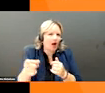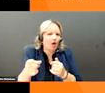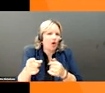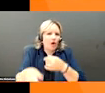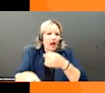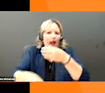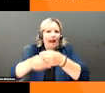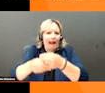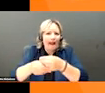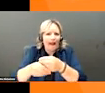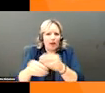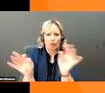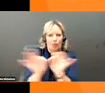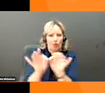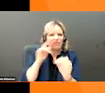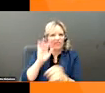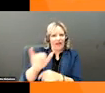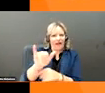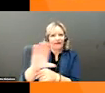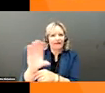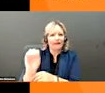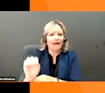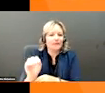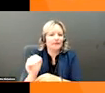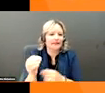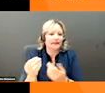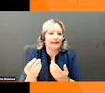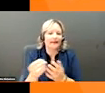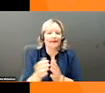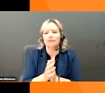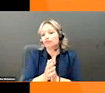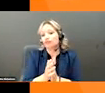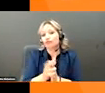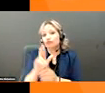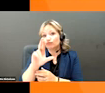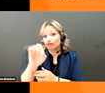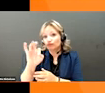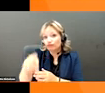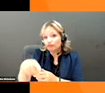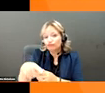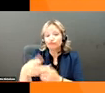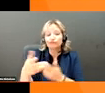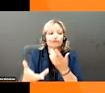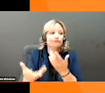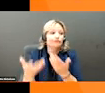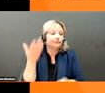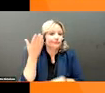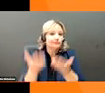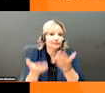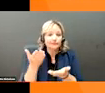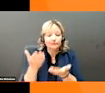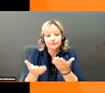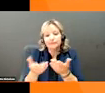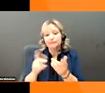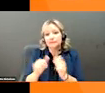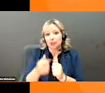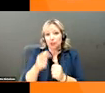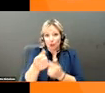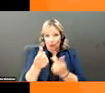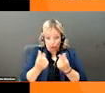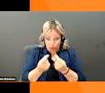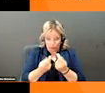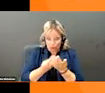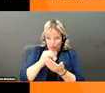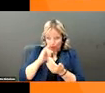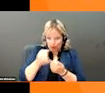of, funding? Or in the case of an RFP, how are you going to do the work